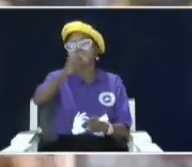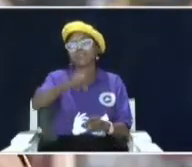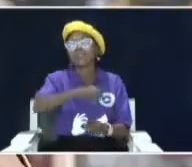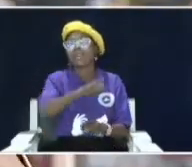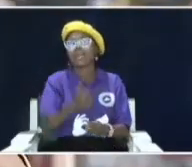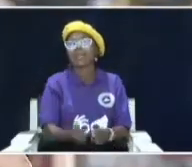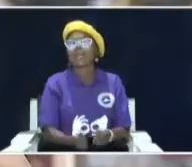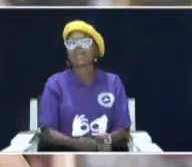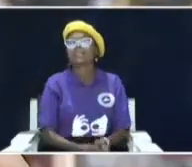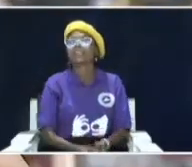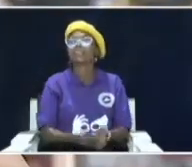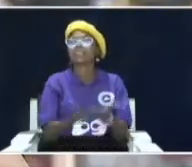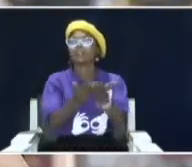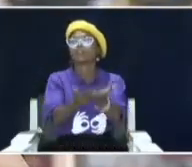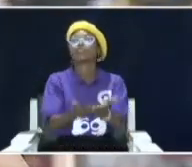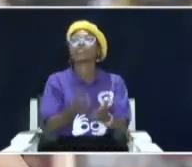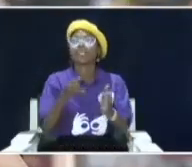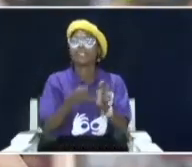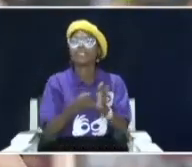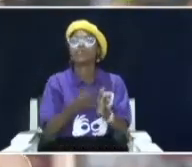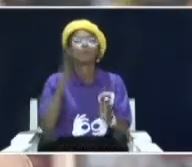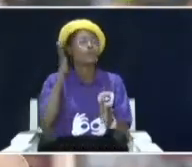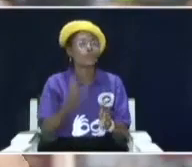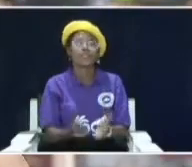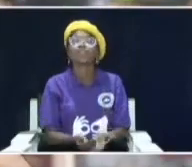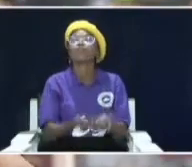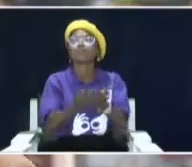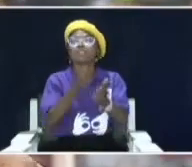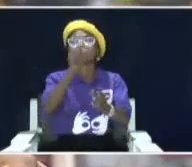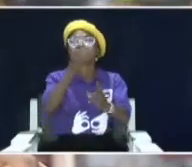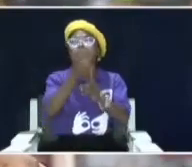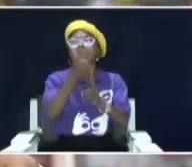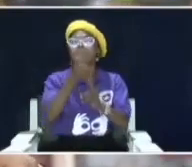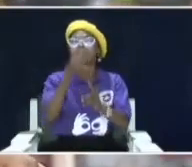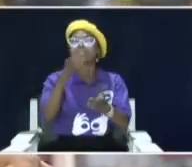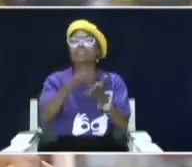It introduces himself. Why? Because